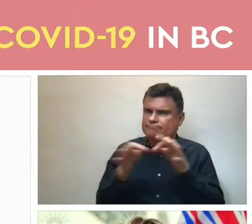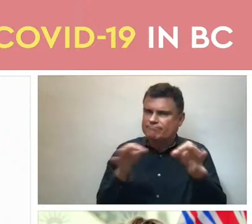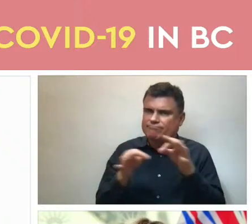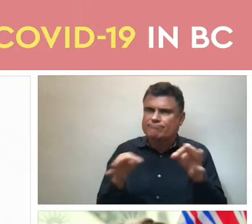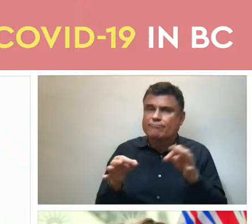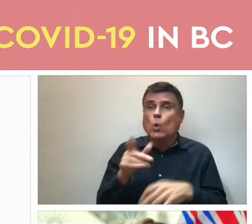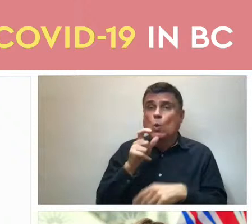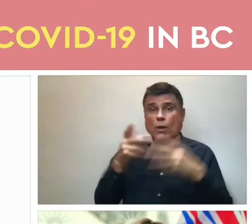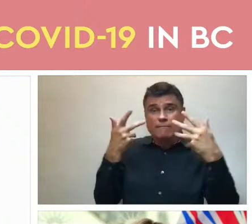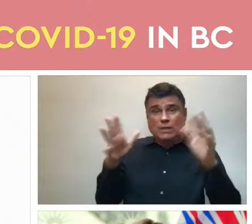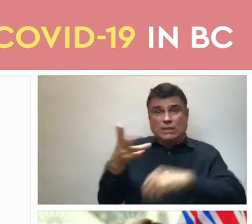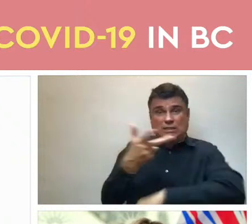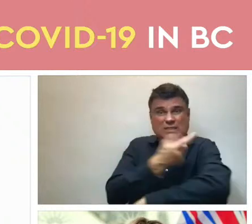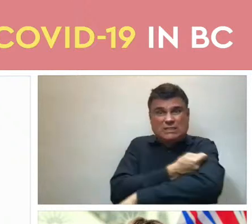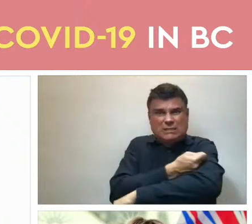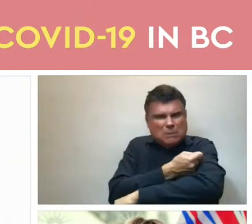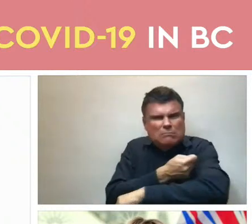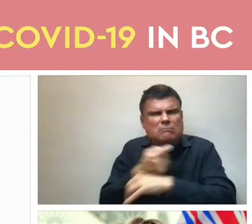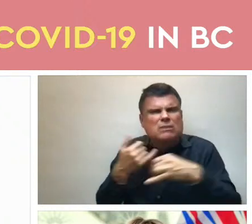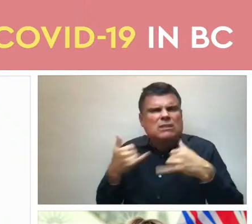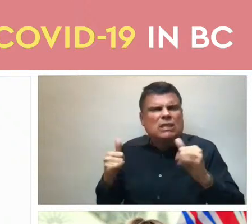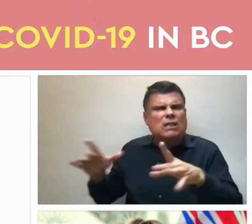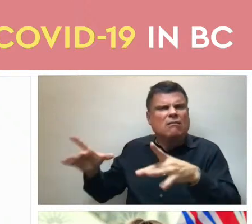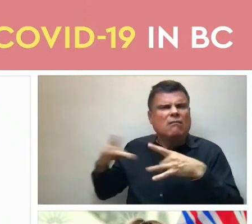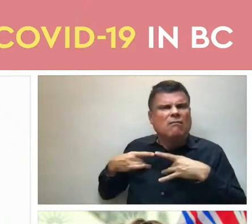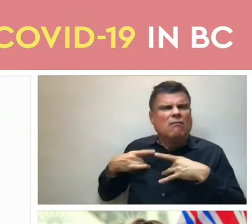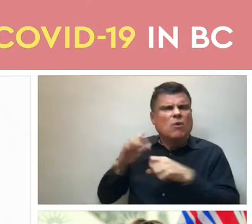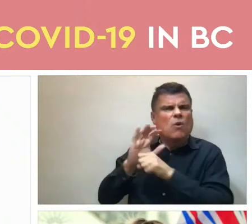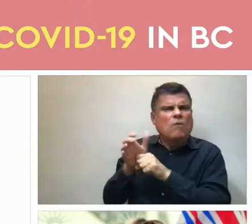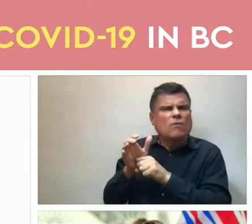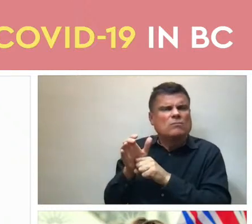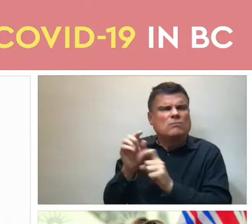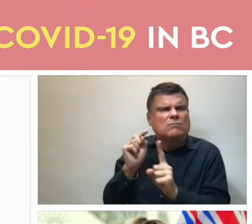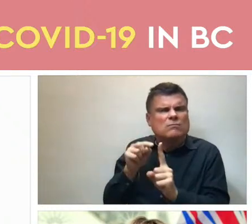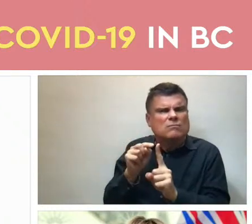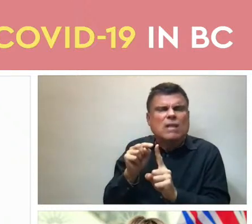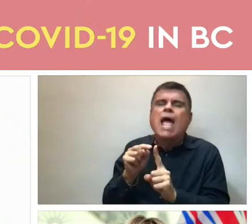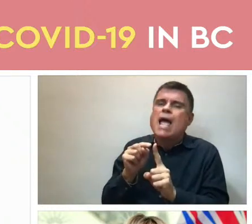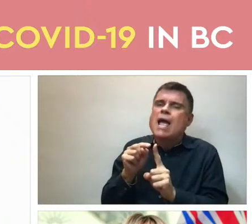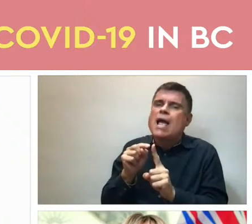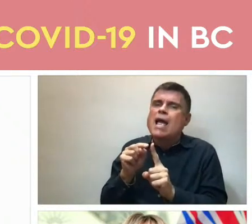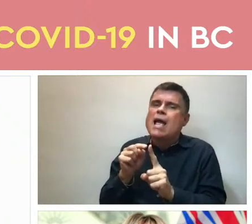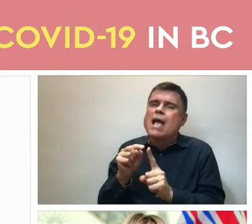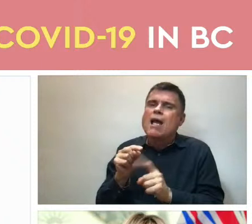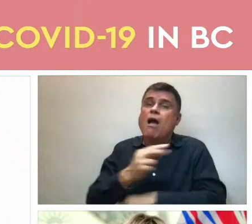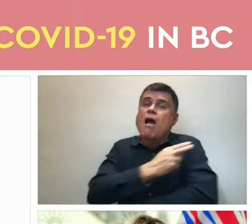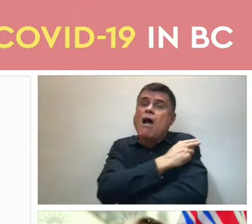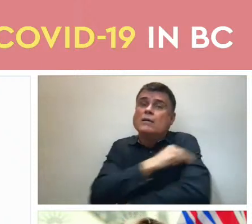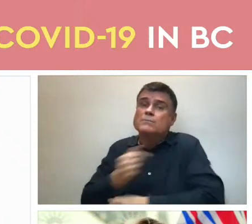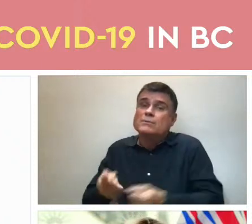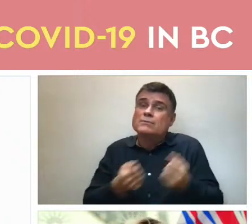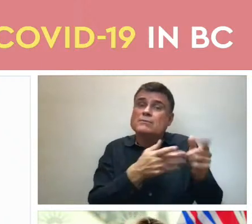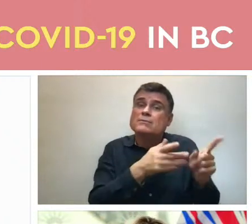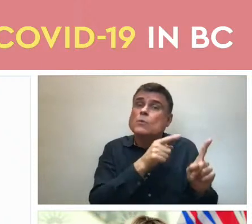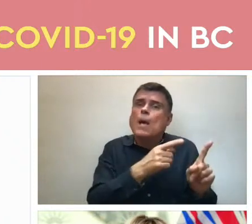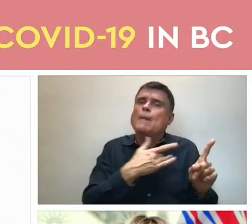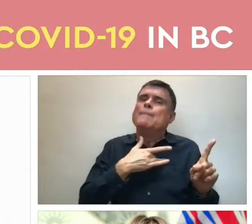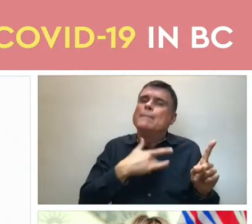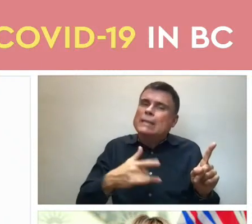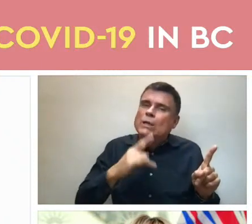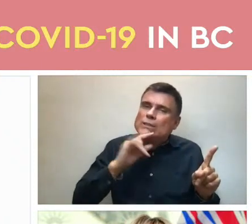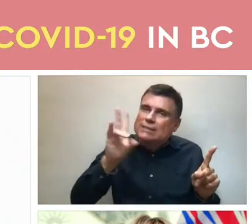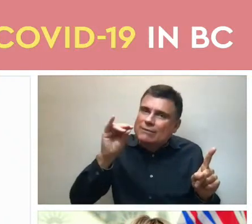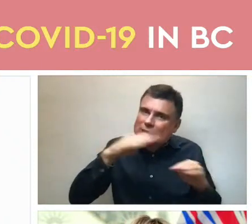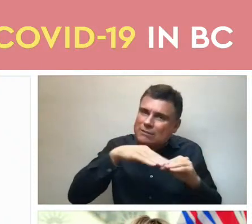vaccinated, and that in terms of hospitalizations, it really is people over the age of 70